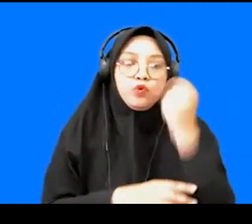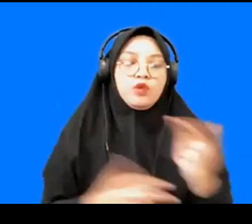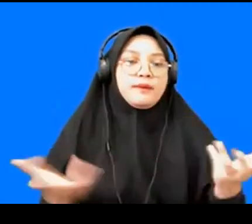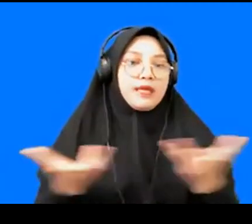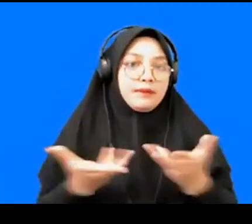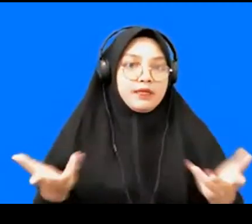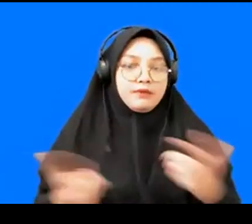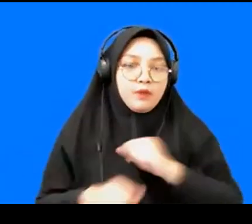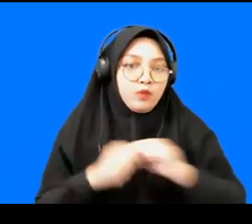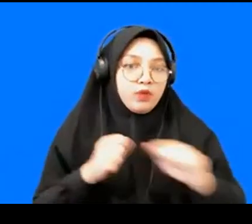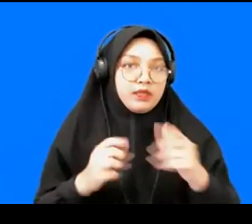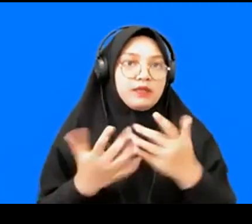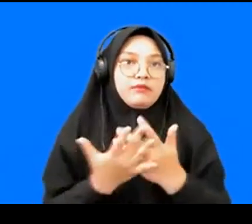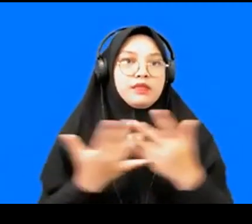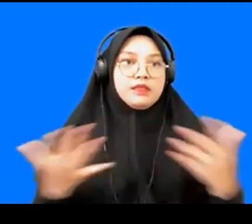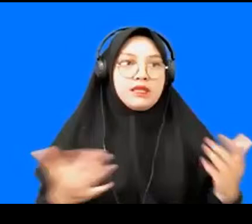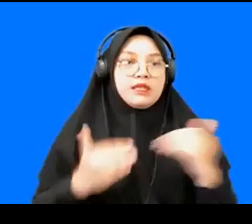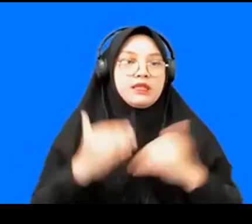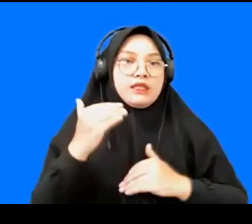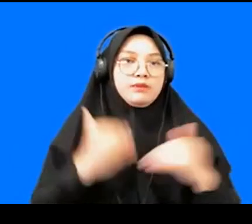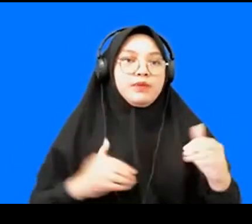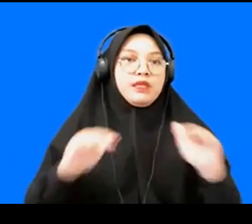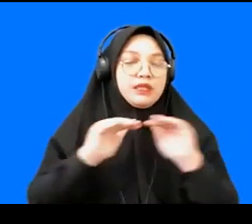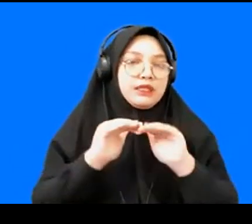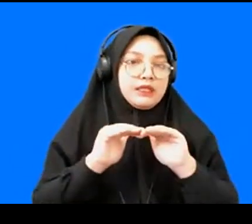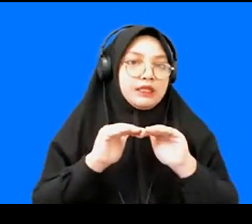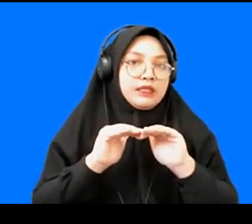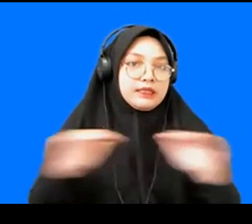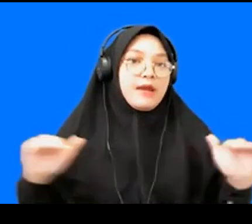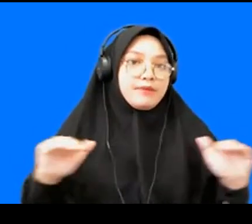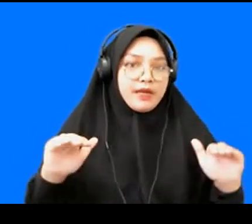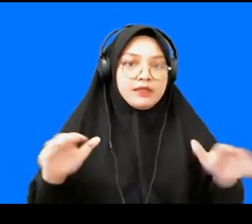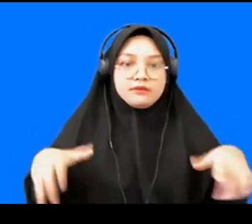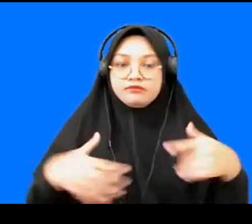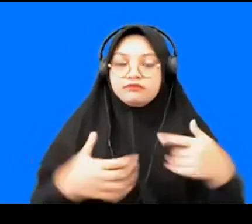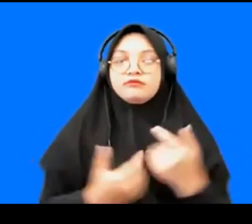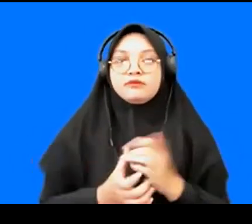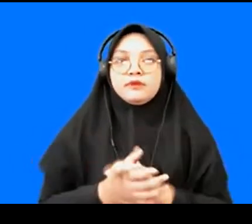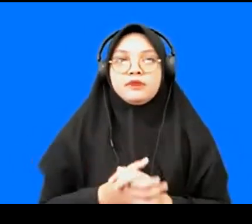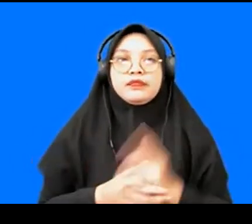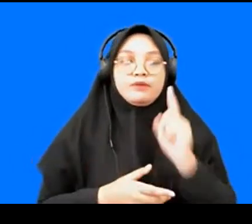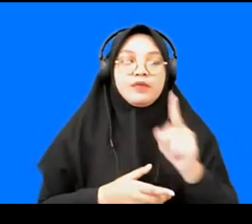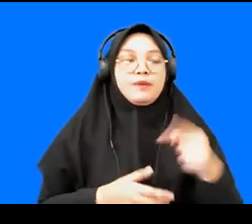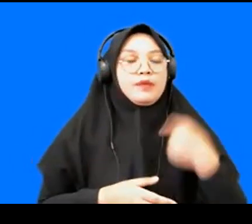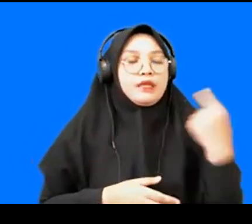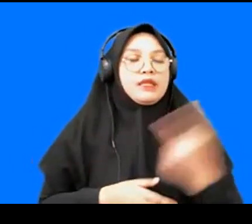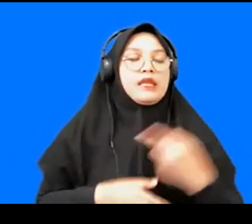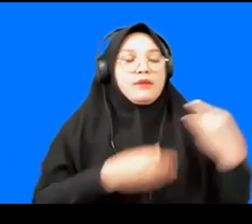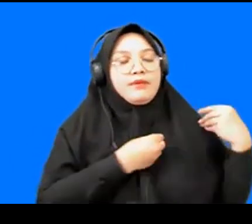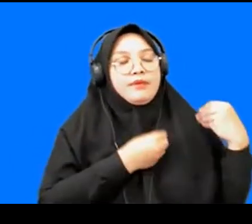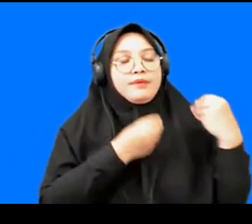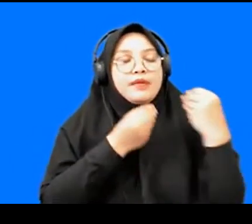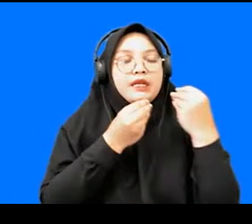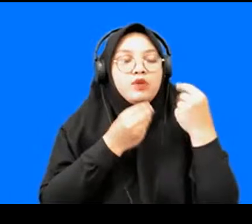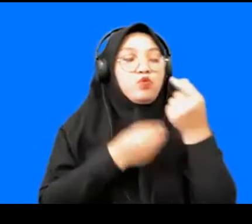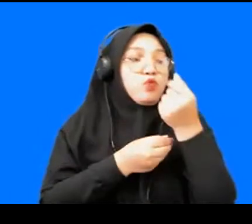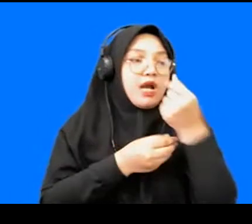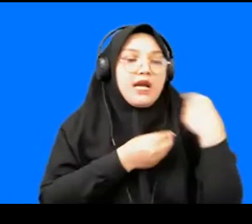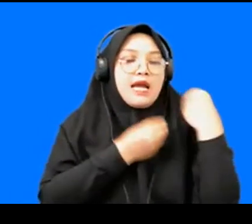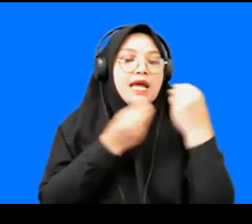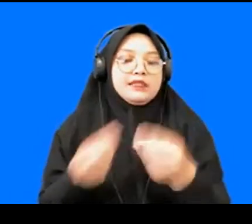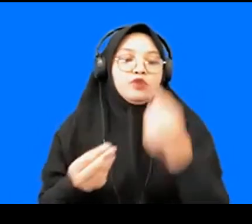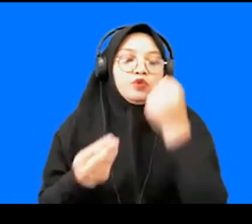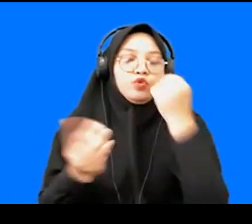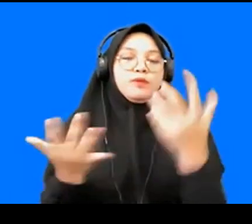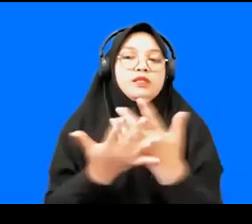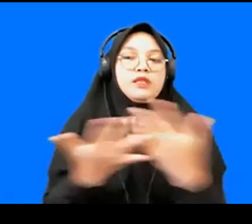extent that you give money to the poor, which they will spend, right? You make the economy grow faster.